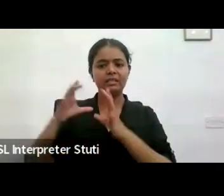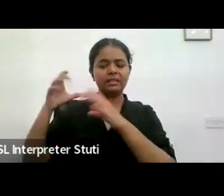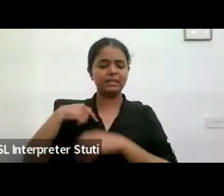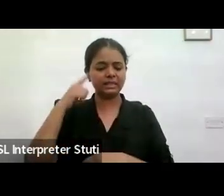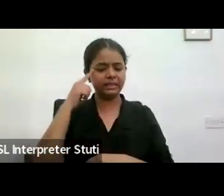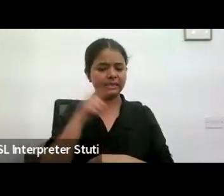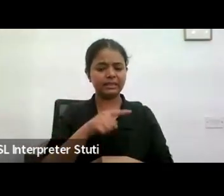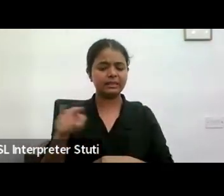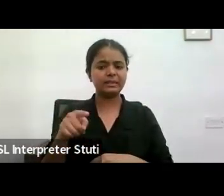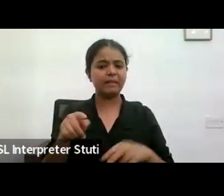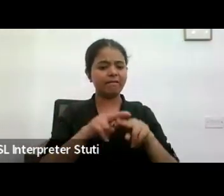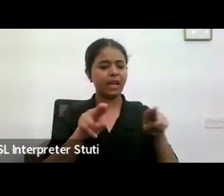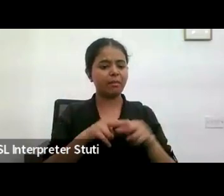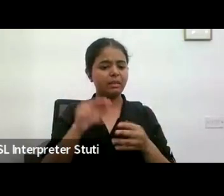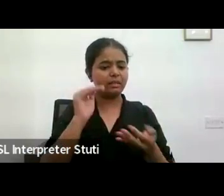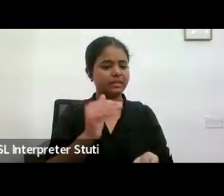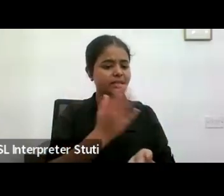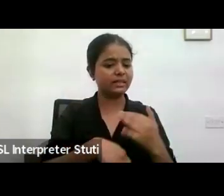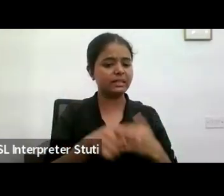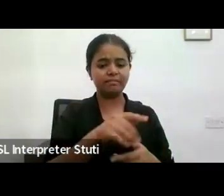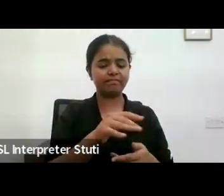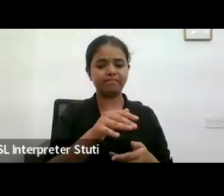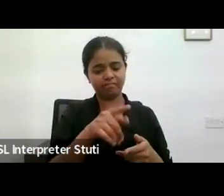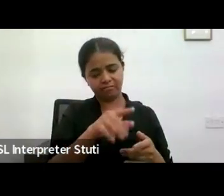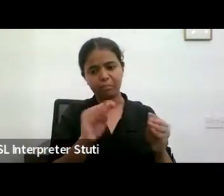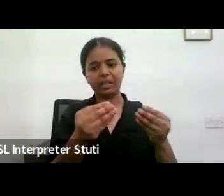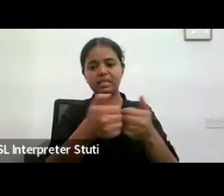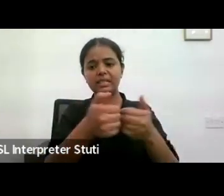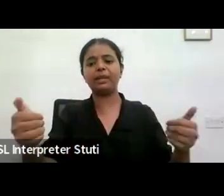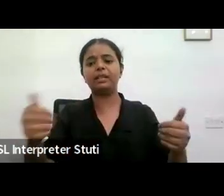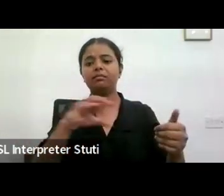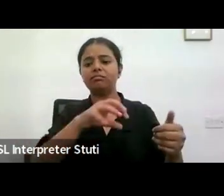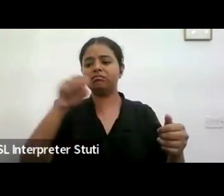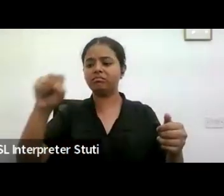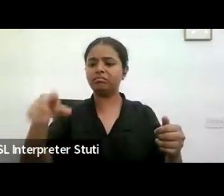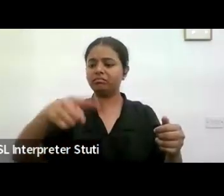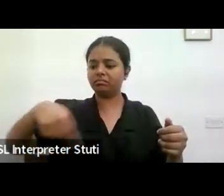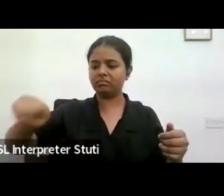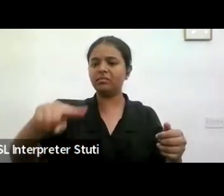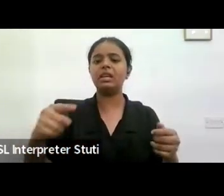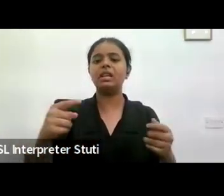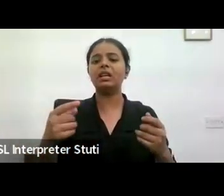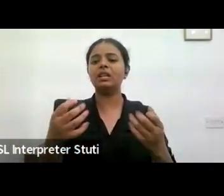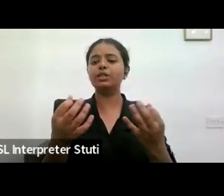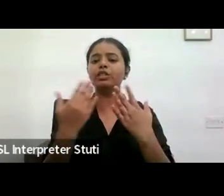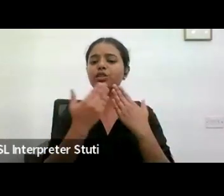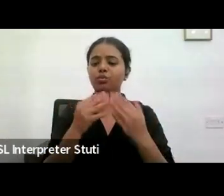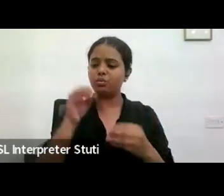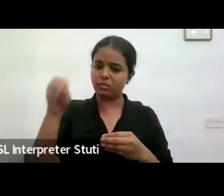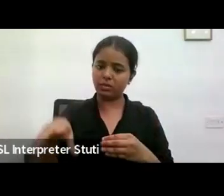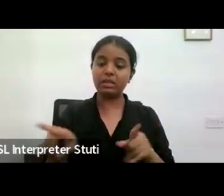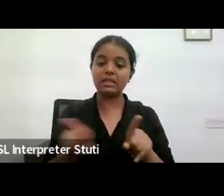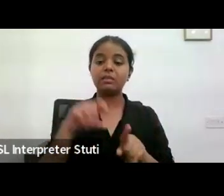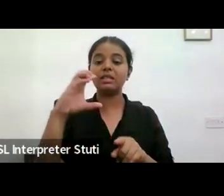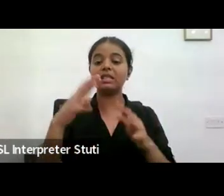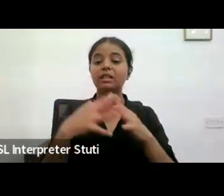we have to look at what kinds of decision our competent authorities in this, our CWCs and all, actually